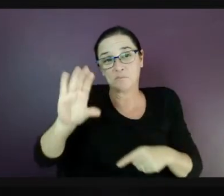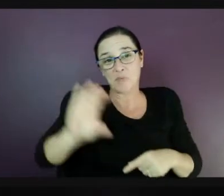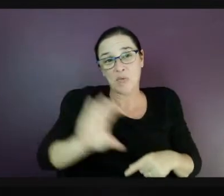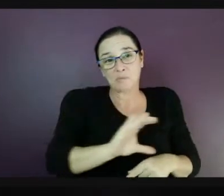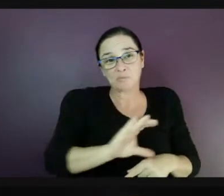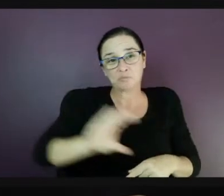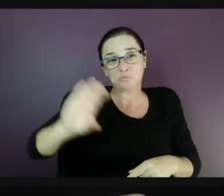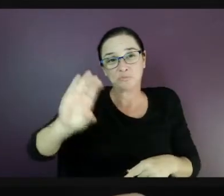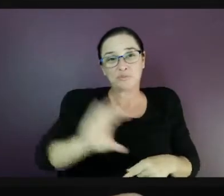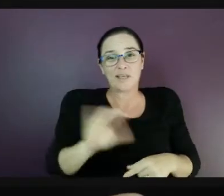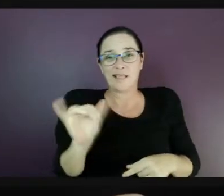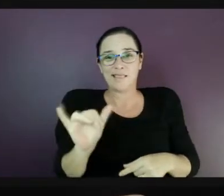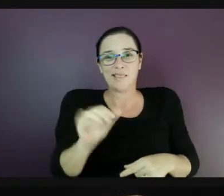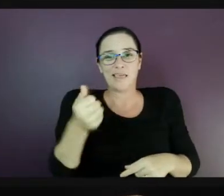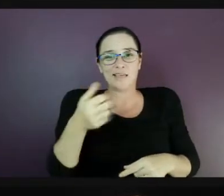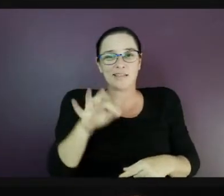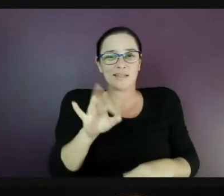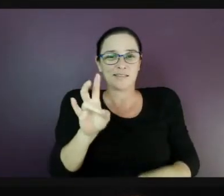Right? So